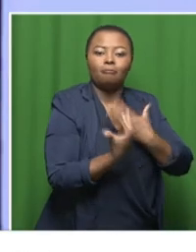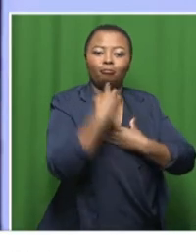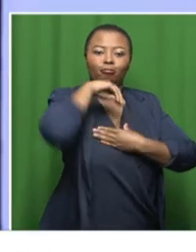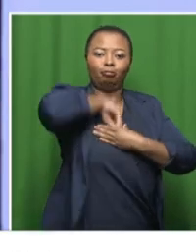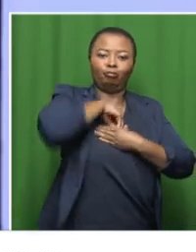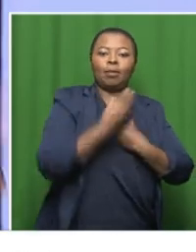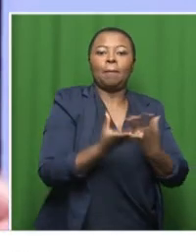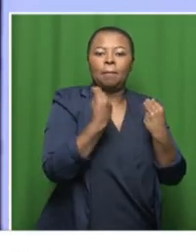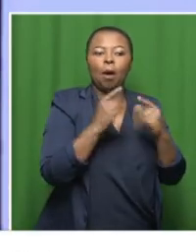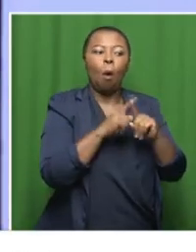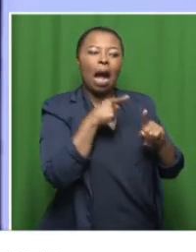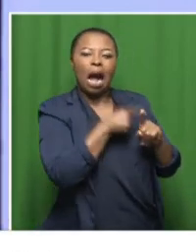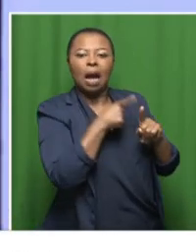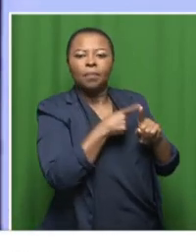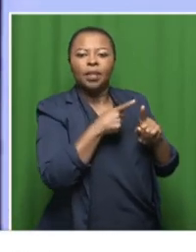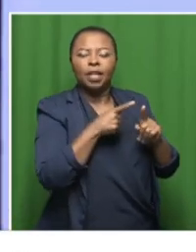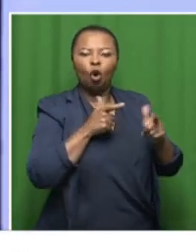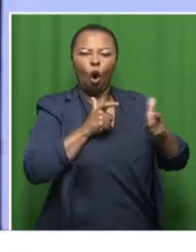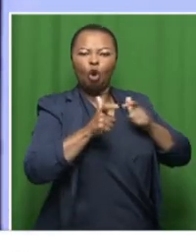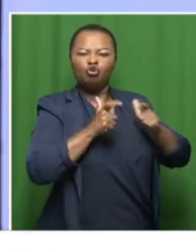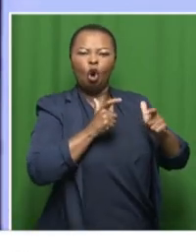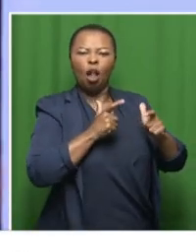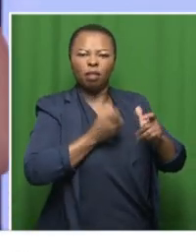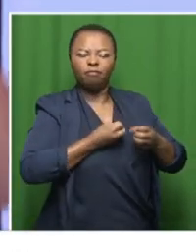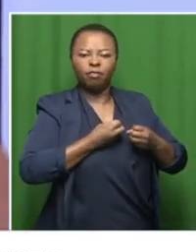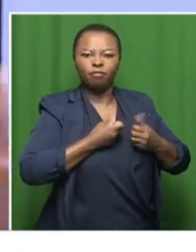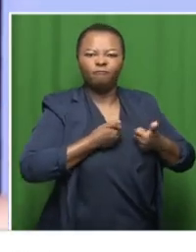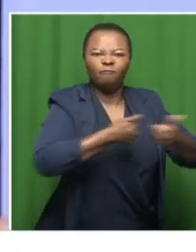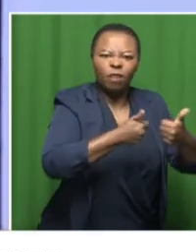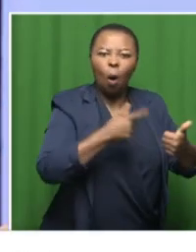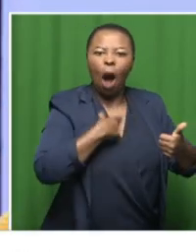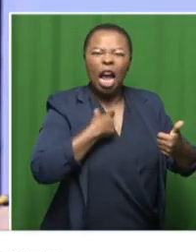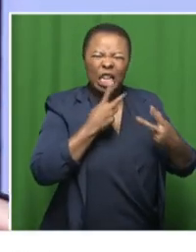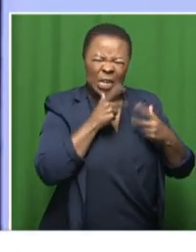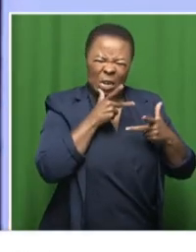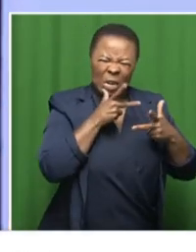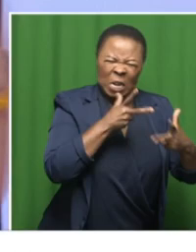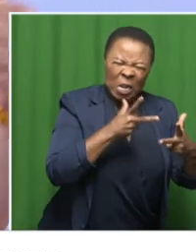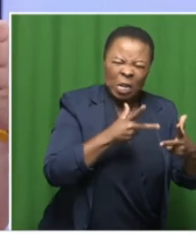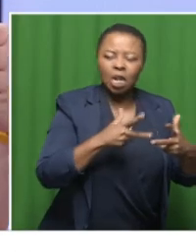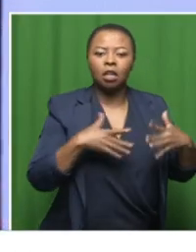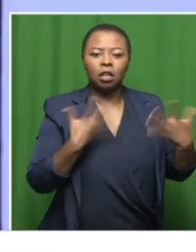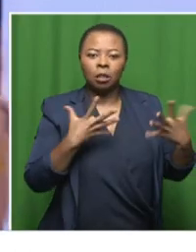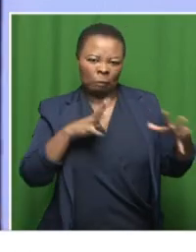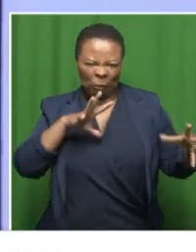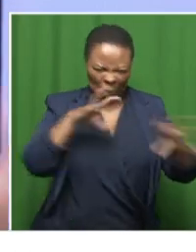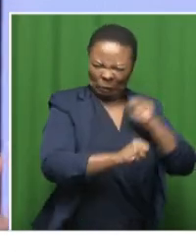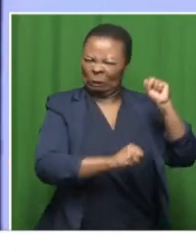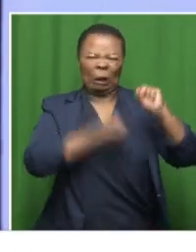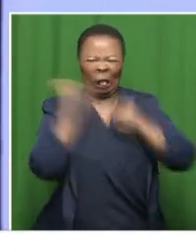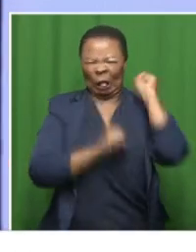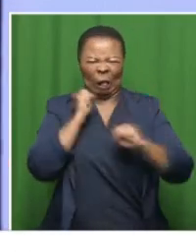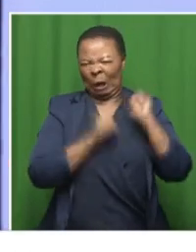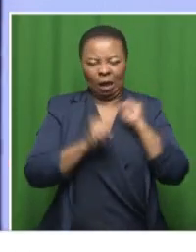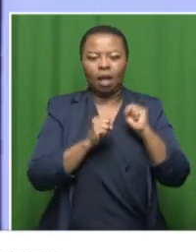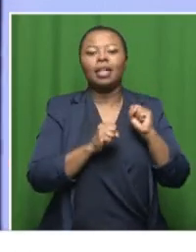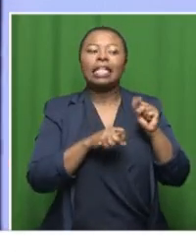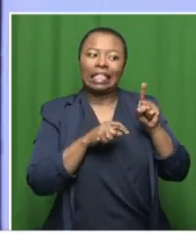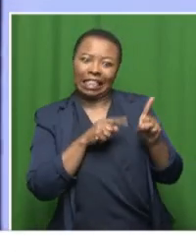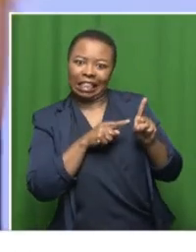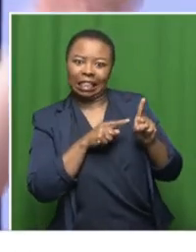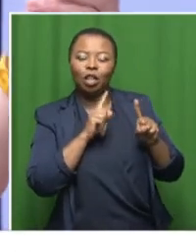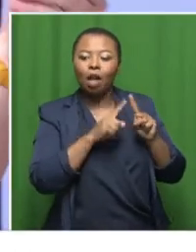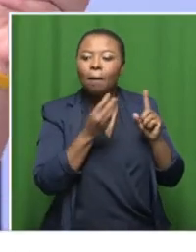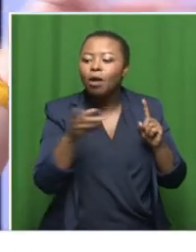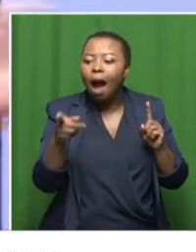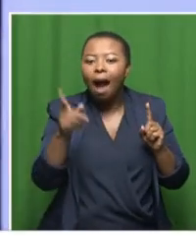instance, Matty is struggling with impulse control, like I said, so she'll be screaming out and grabbing things. And then there's a lot of participation, obviously, to get the kids